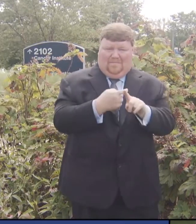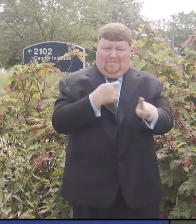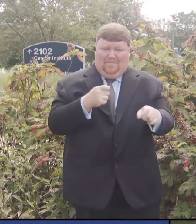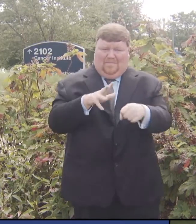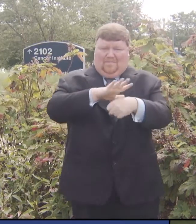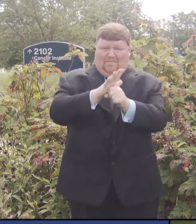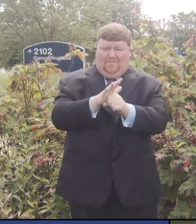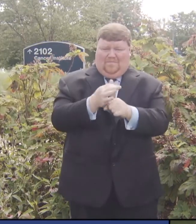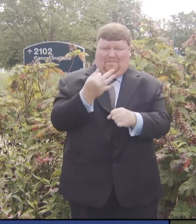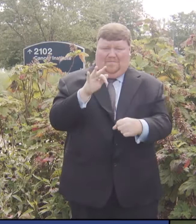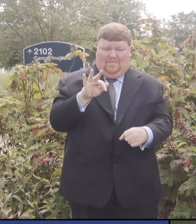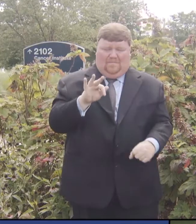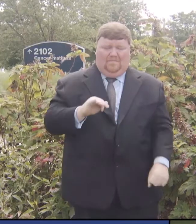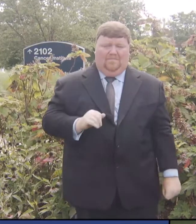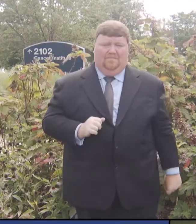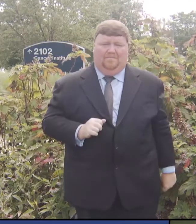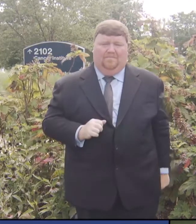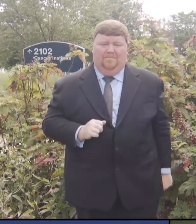COVID-19.